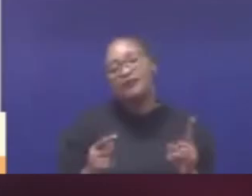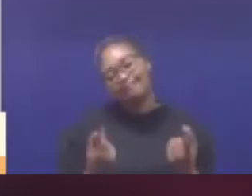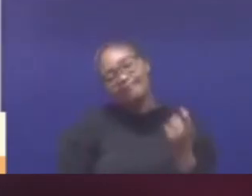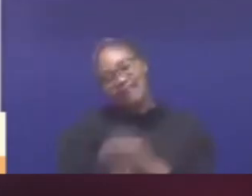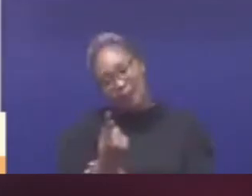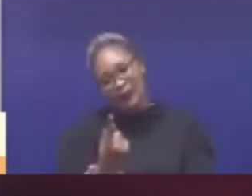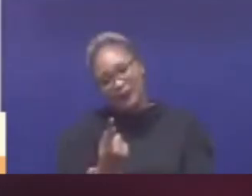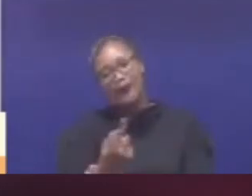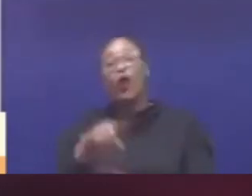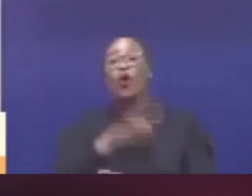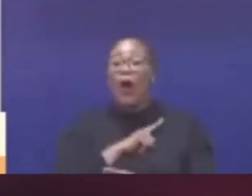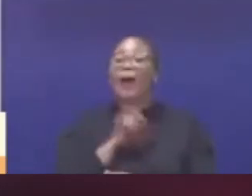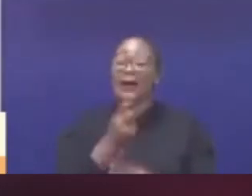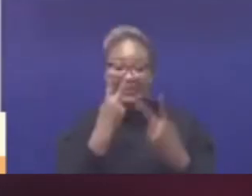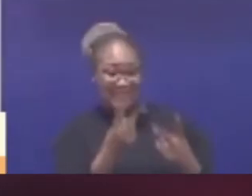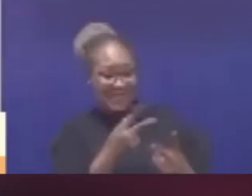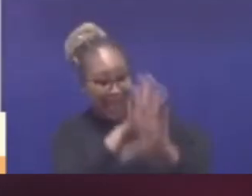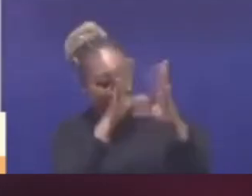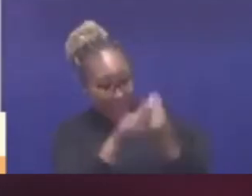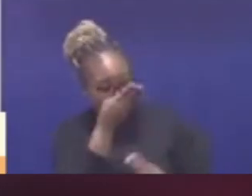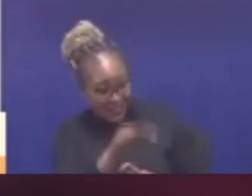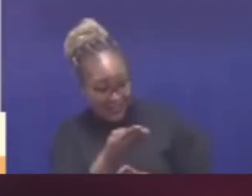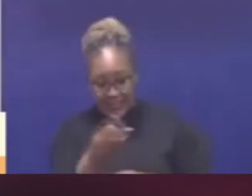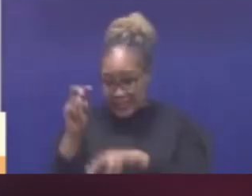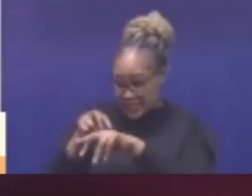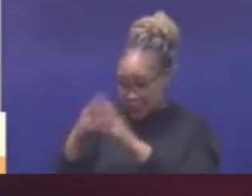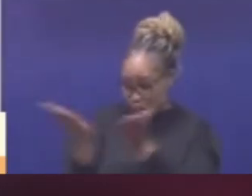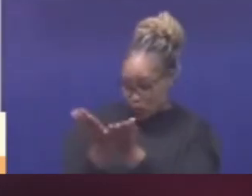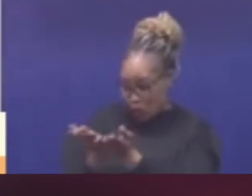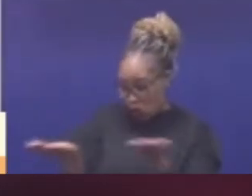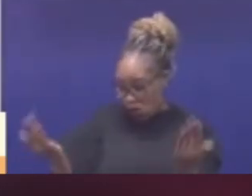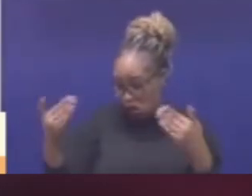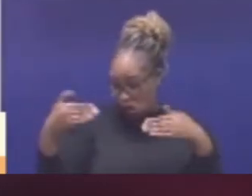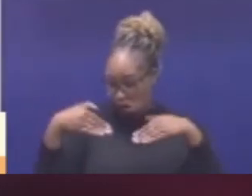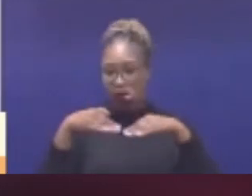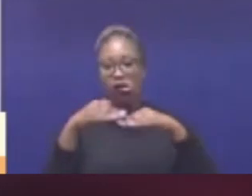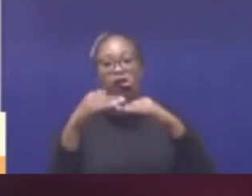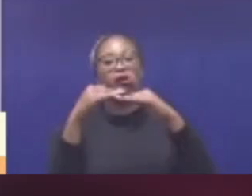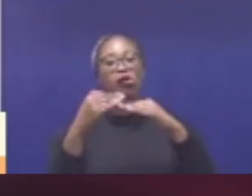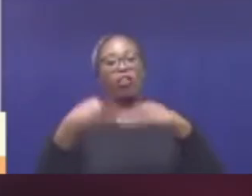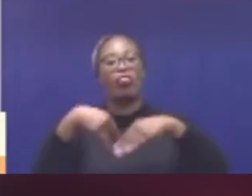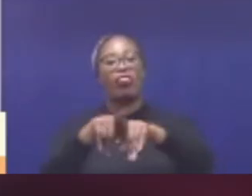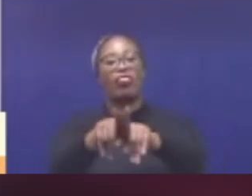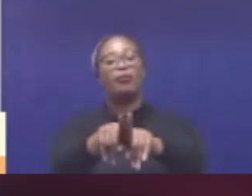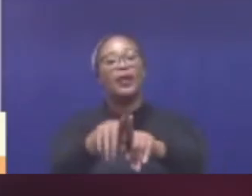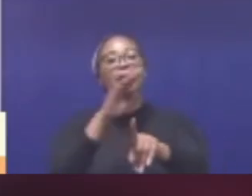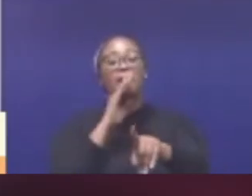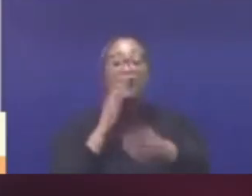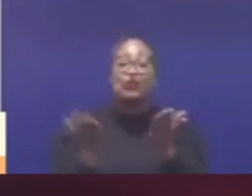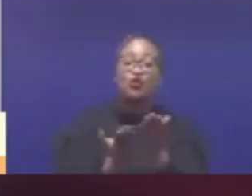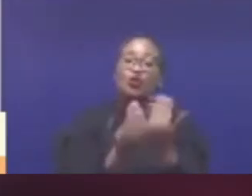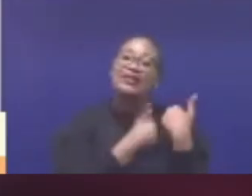needs of the schools. School safety and school environments are improving, showing all